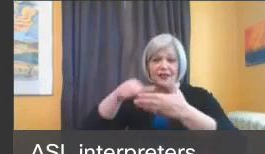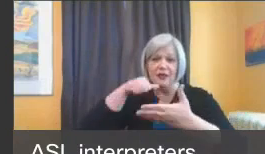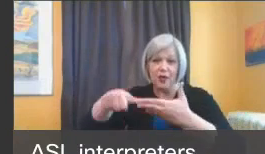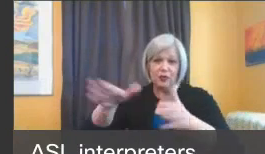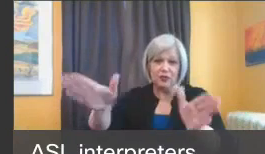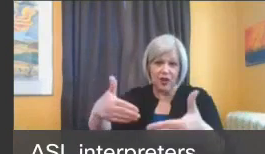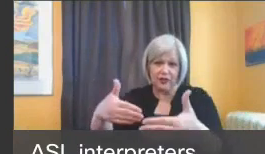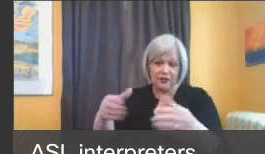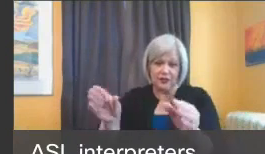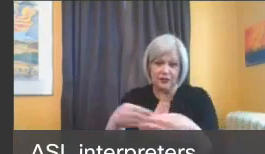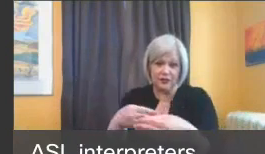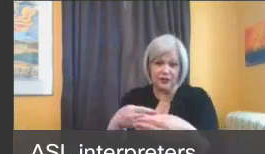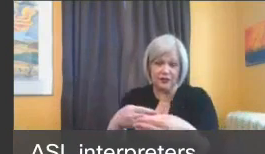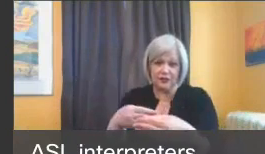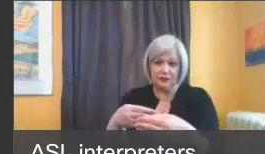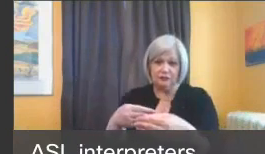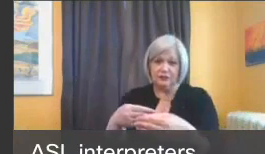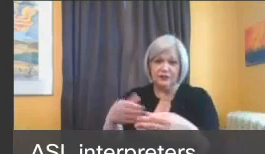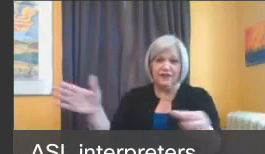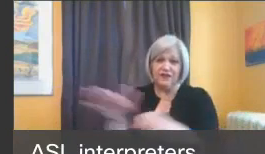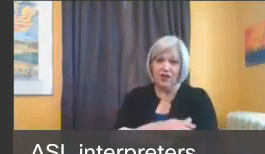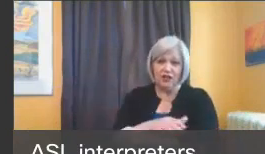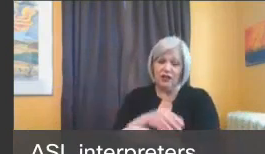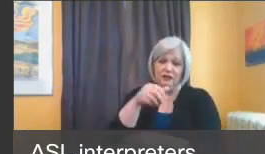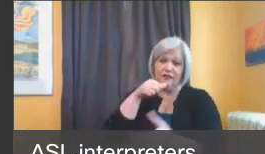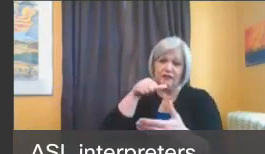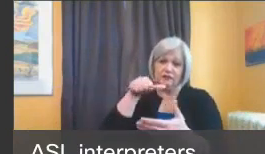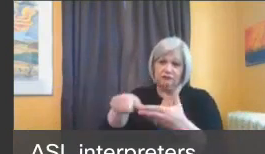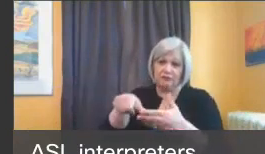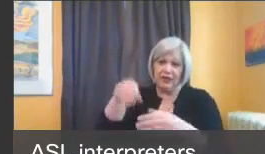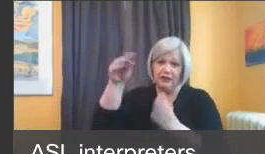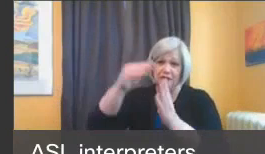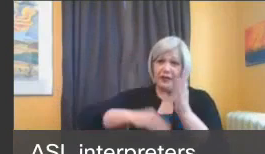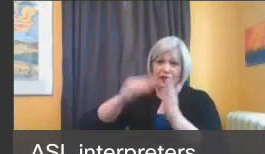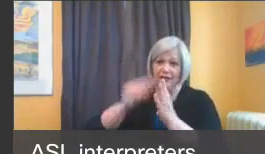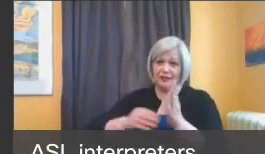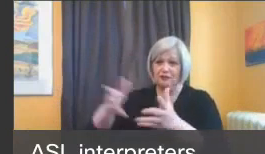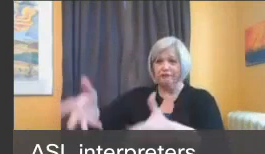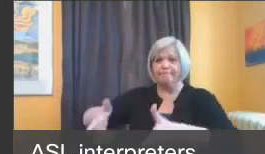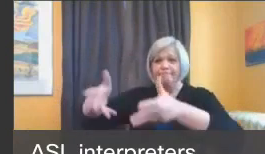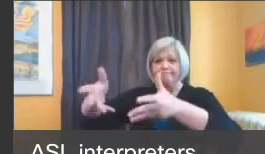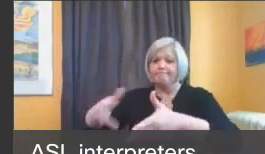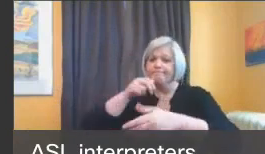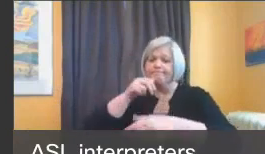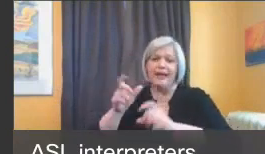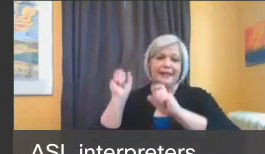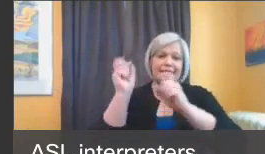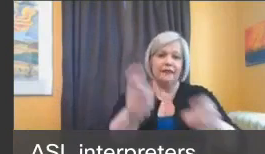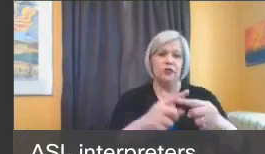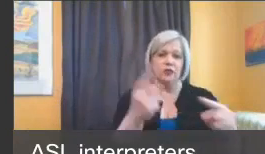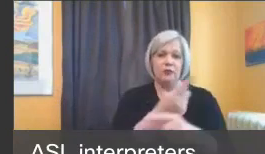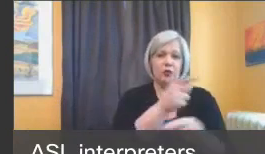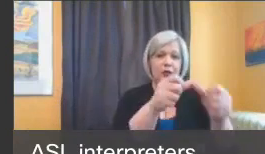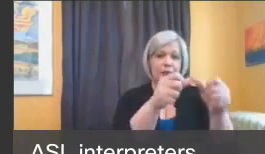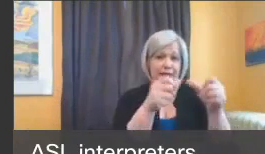of mail-in ballots that weren't getting to the post office.